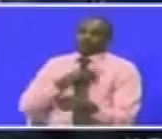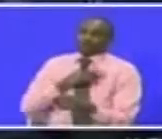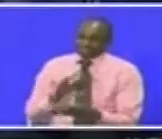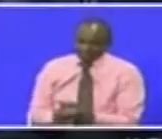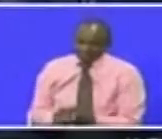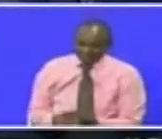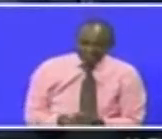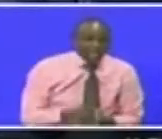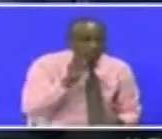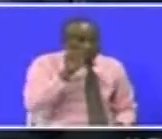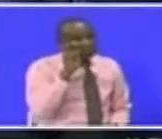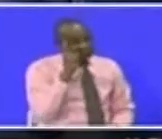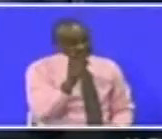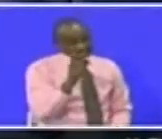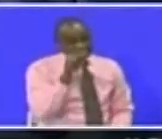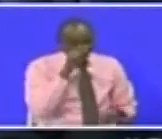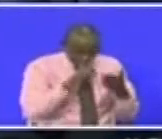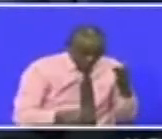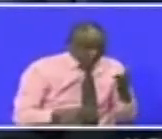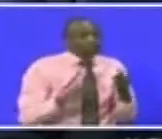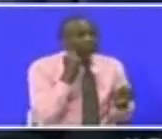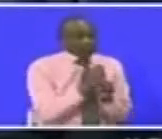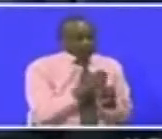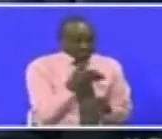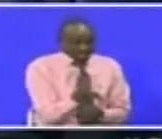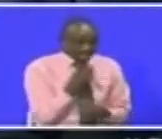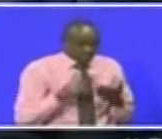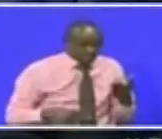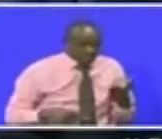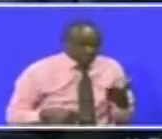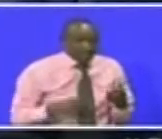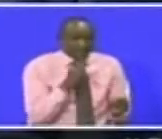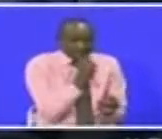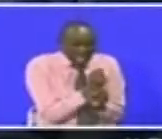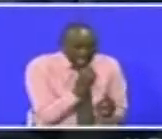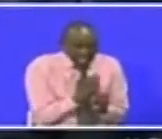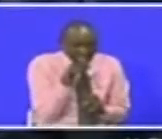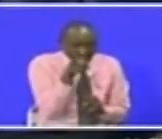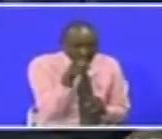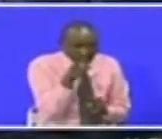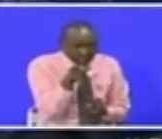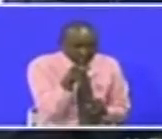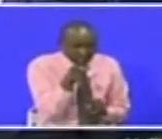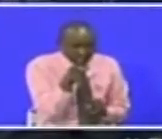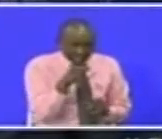No, no. You see, actually, what we should do is to make the Senate